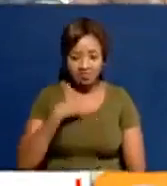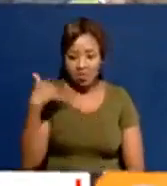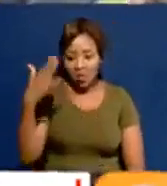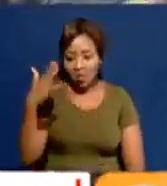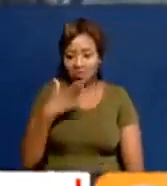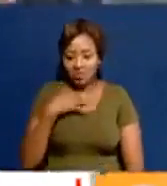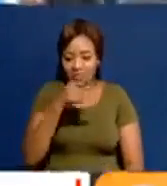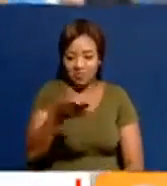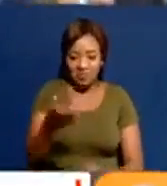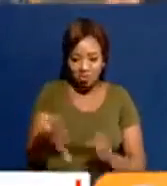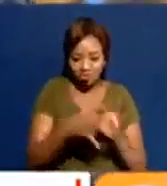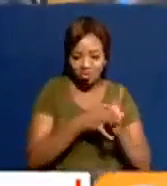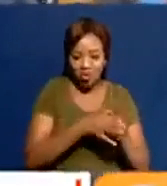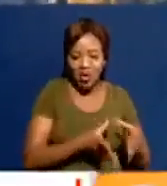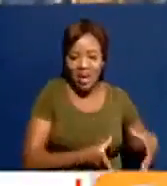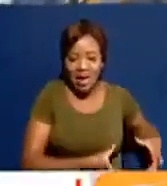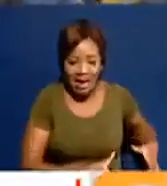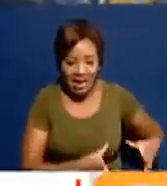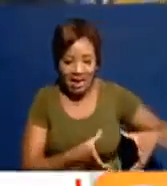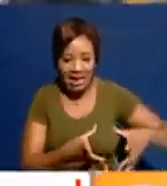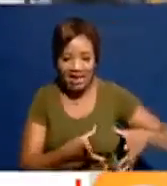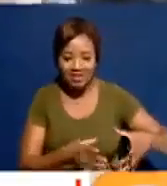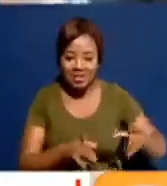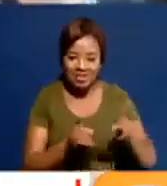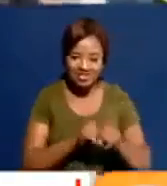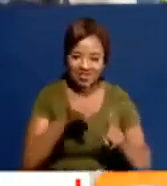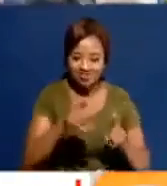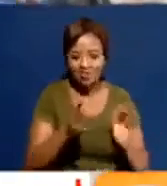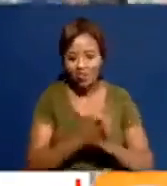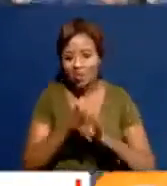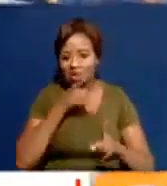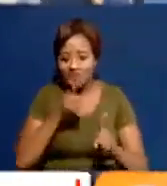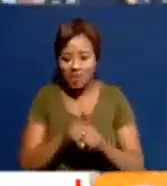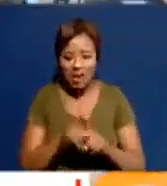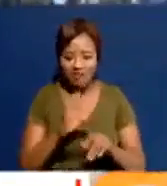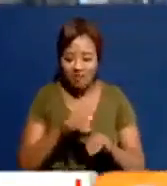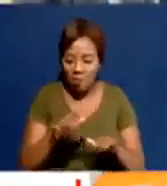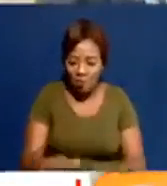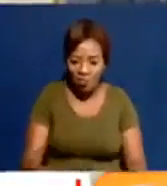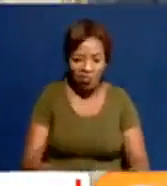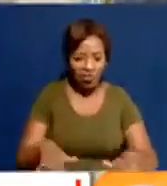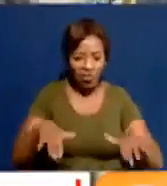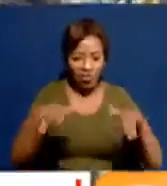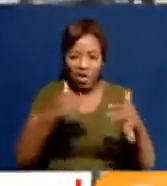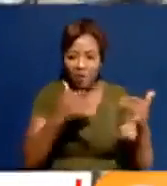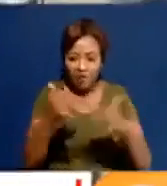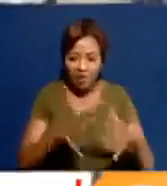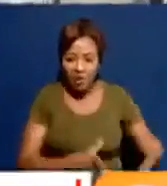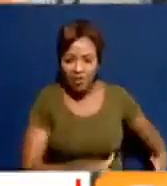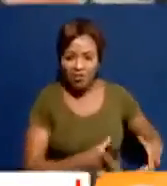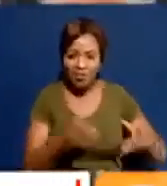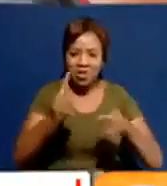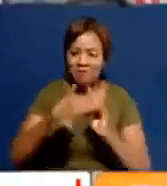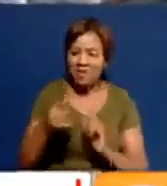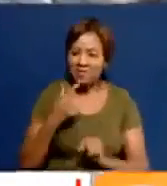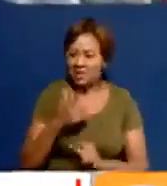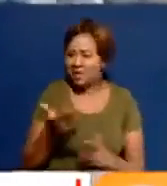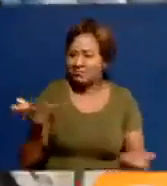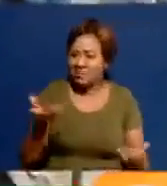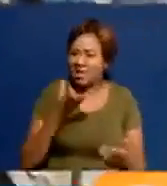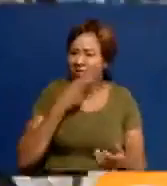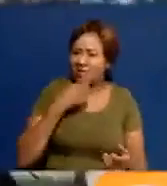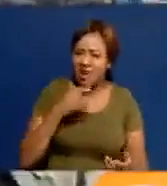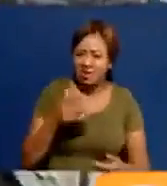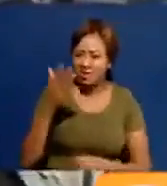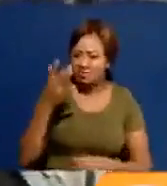play rugby as usual, and you know, him and his brother always played rugby since they were babies. So one day Zina came to me and said, why don't you